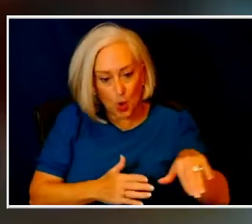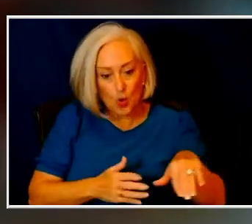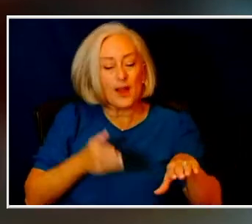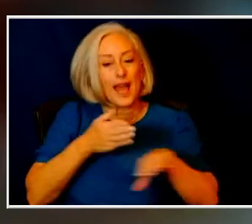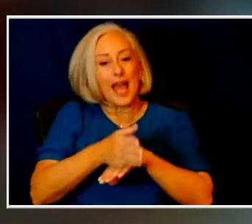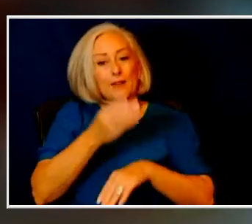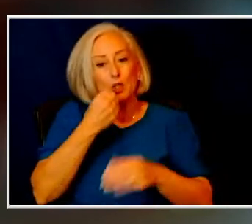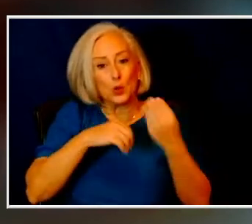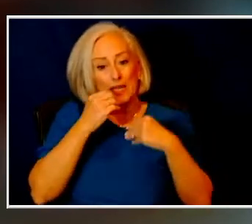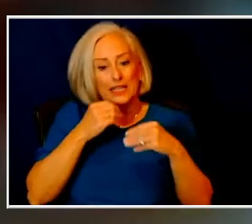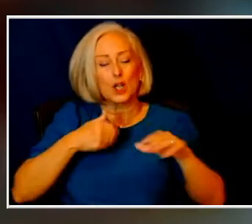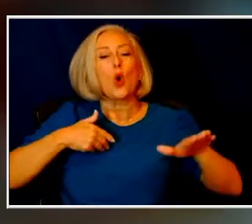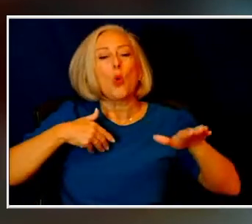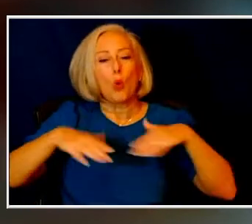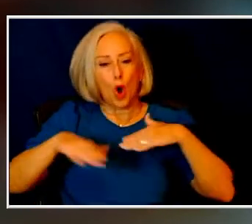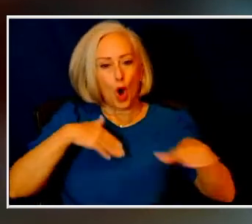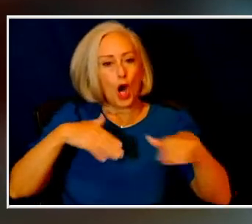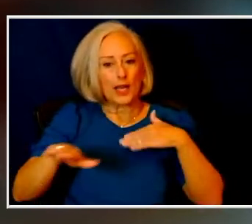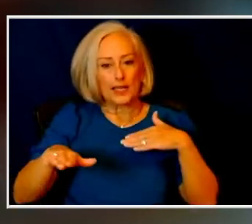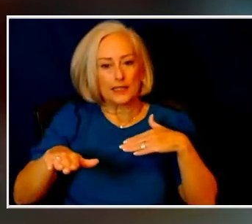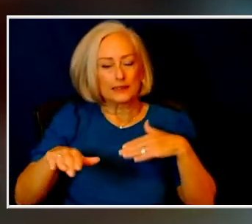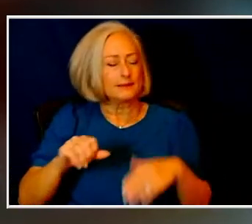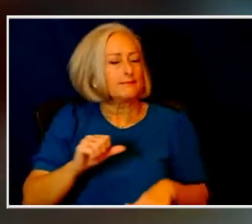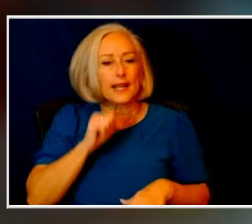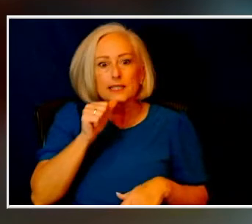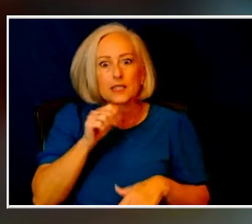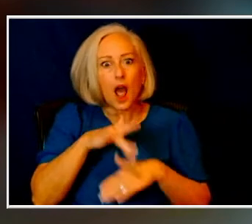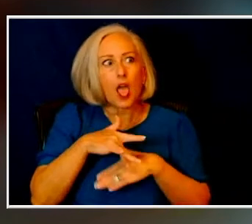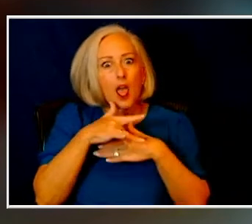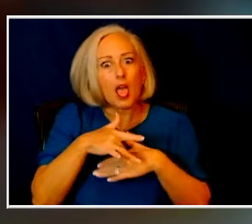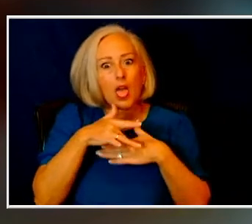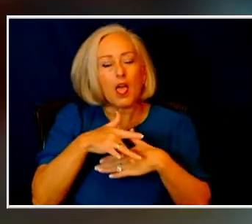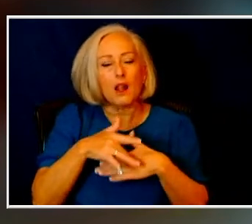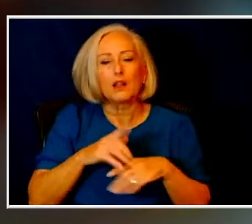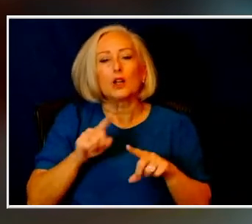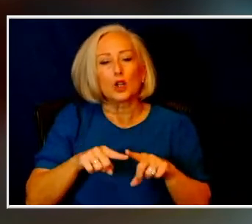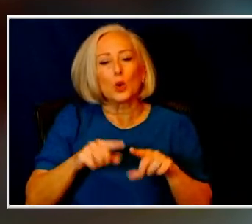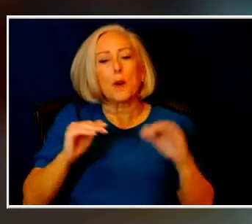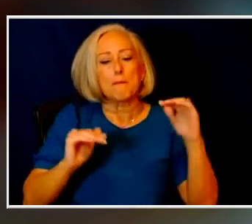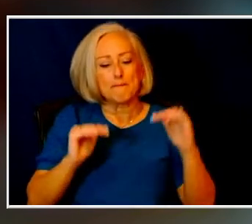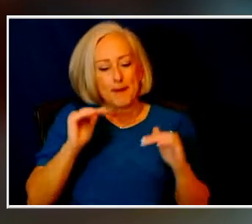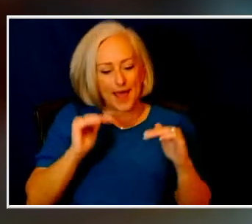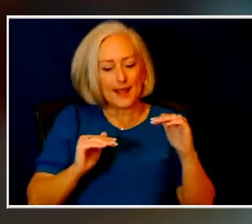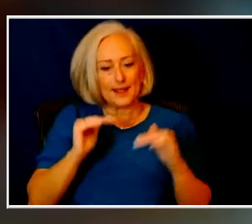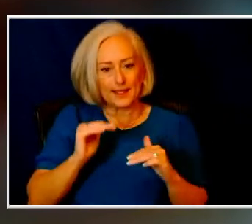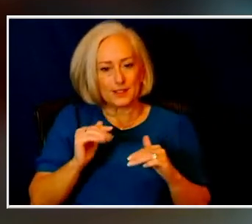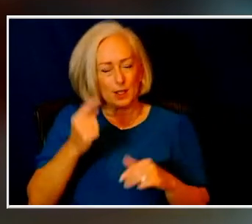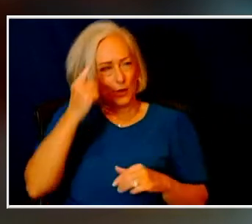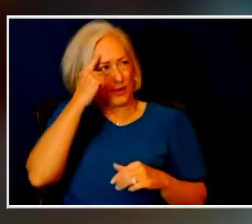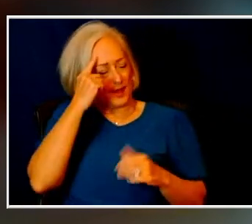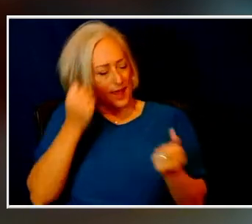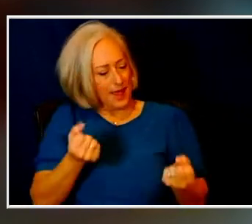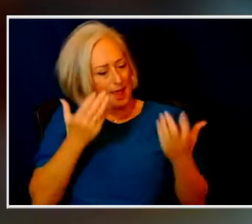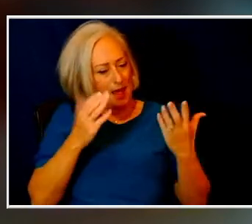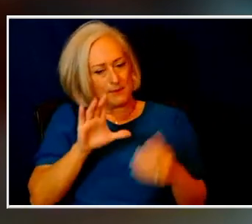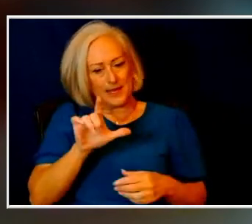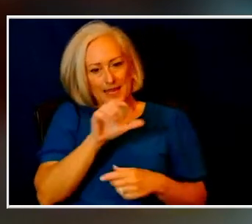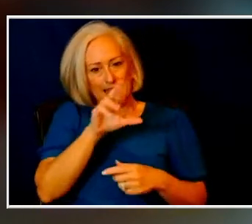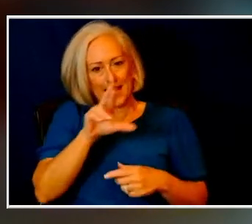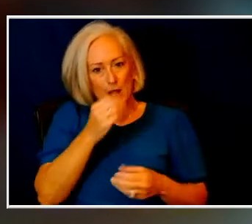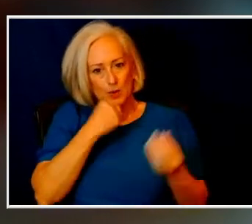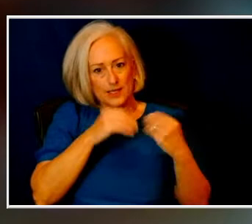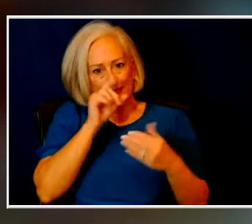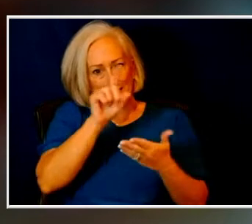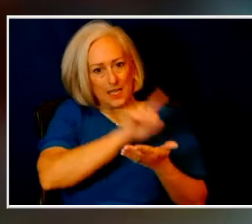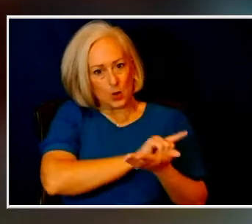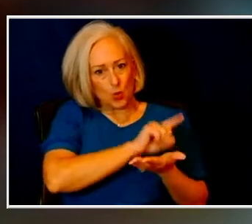And it's not obsessive. You balance it, and you say, okay, how many calories maybe did I eat in a week?